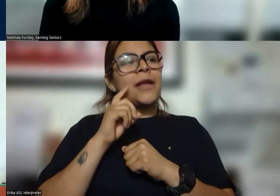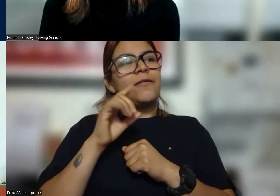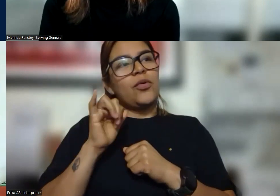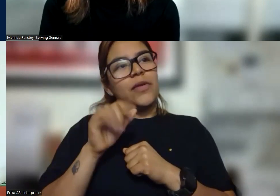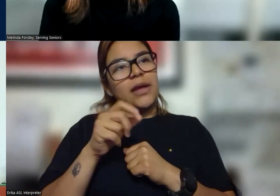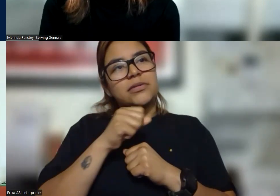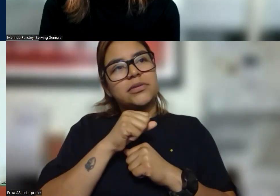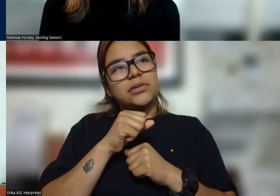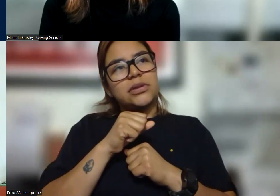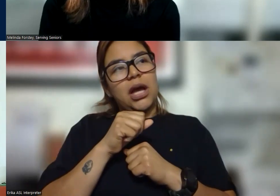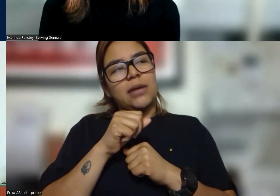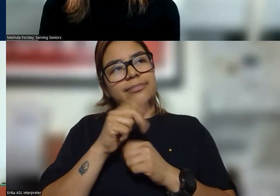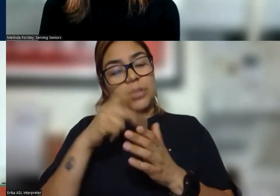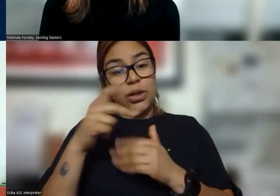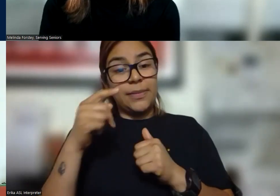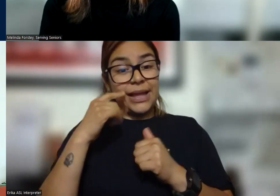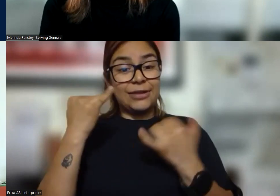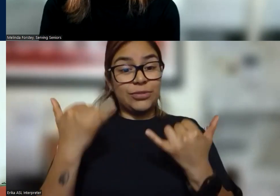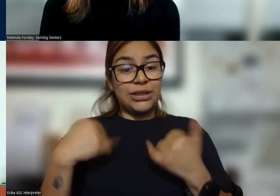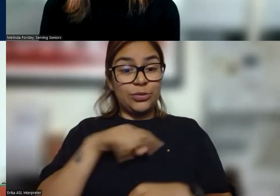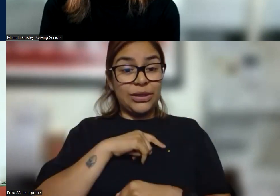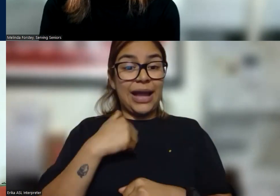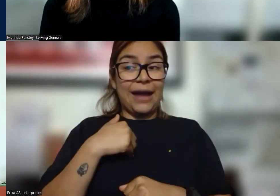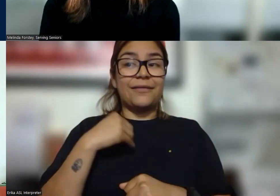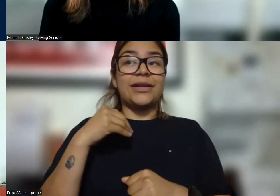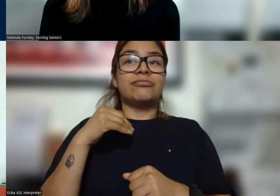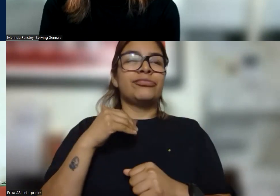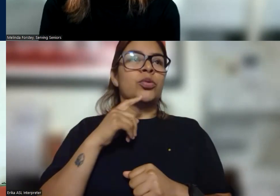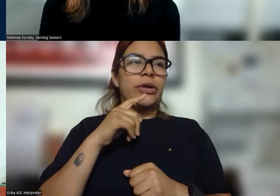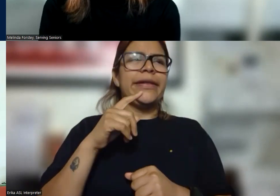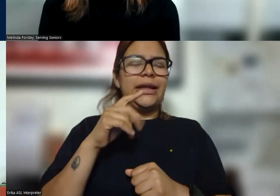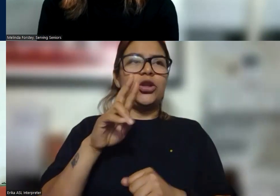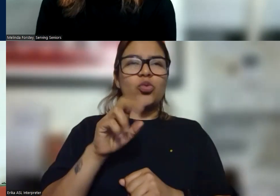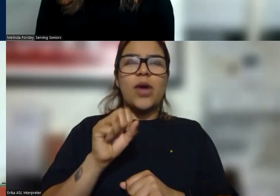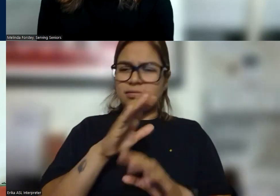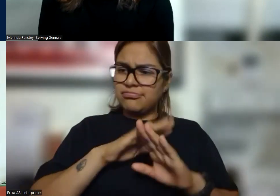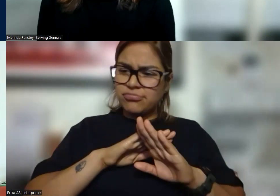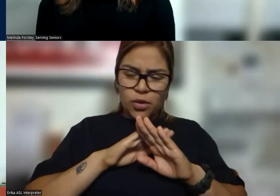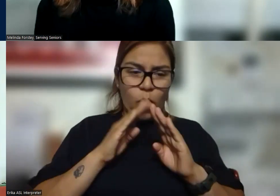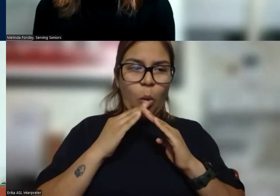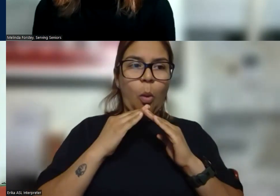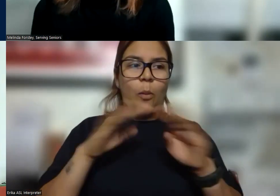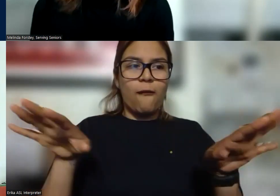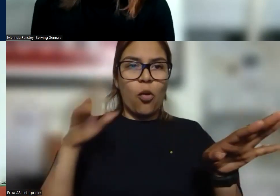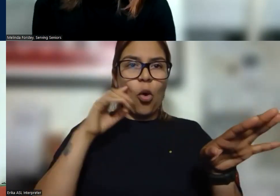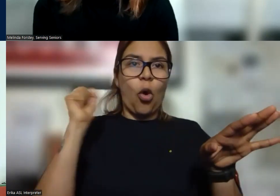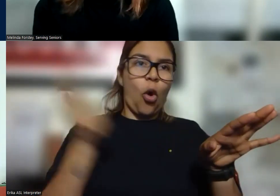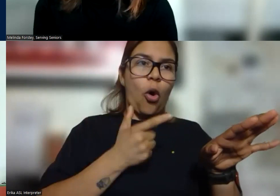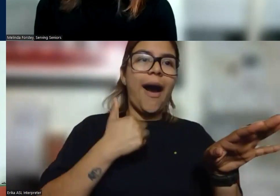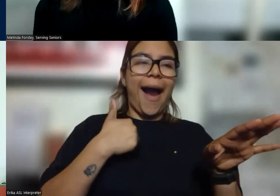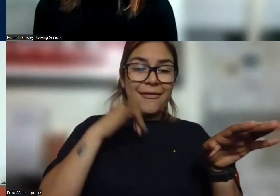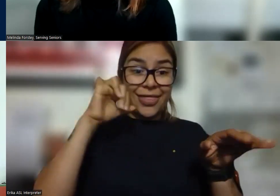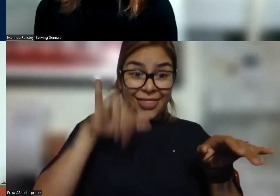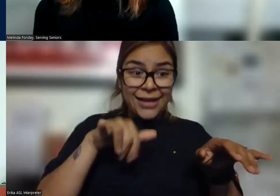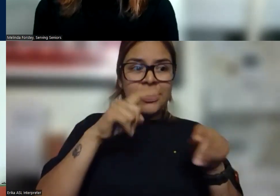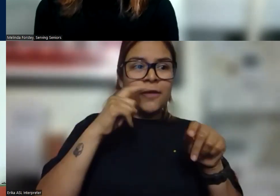homeless services that is present in every community across the US. Thank you very much, Hannah. I note that we're running a